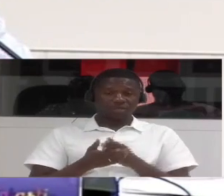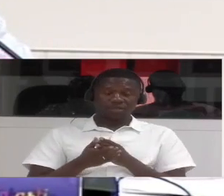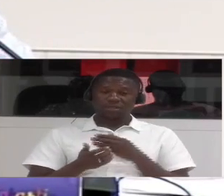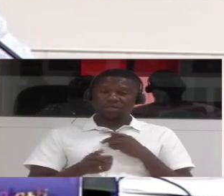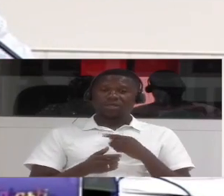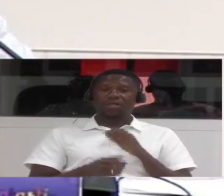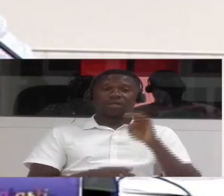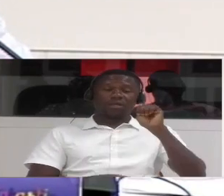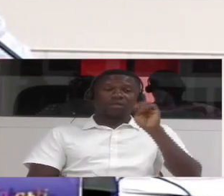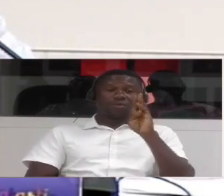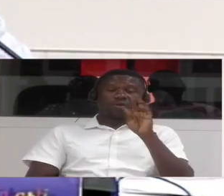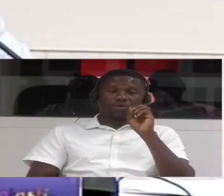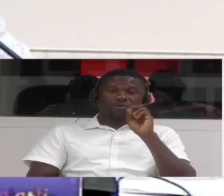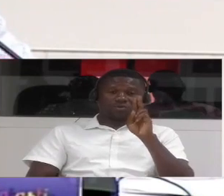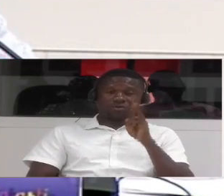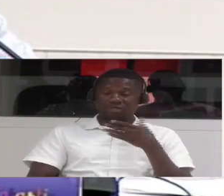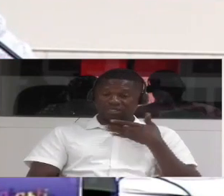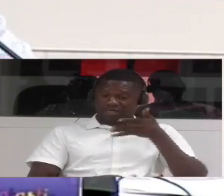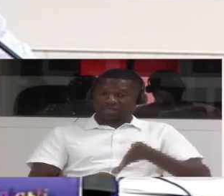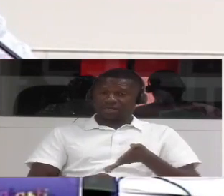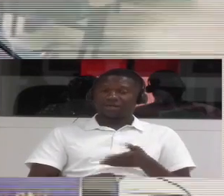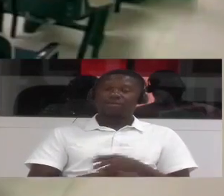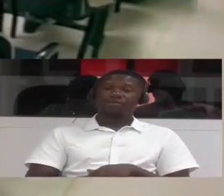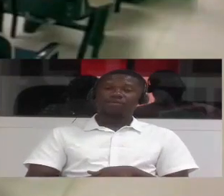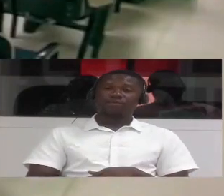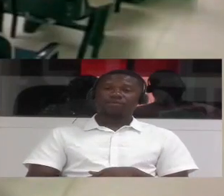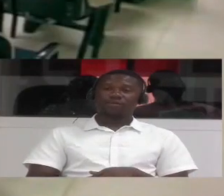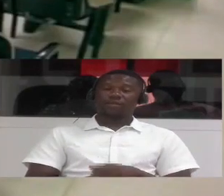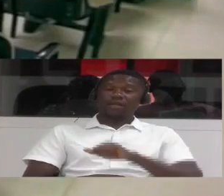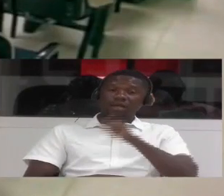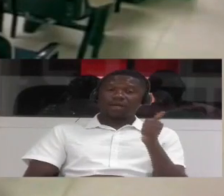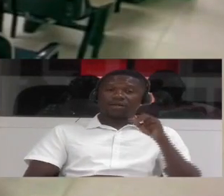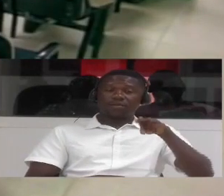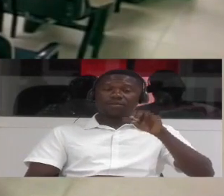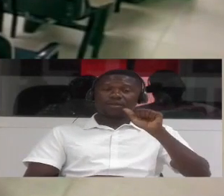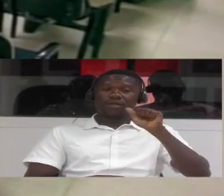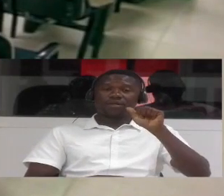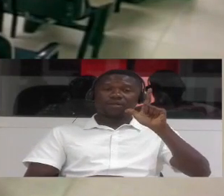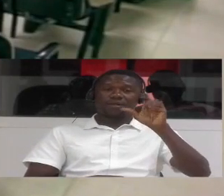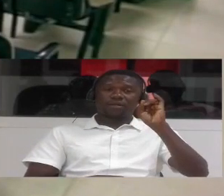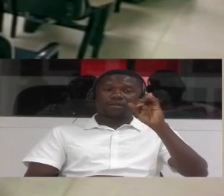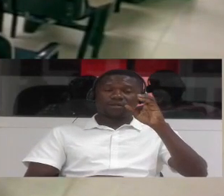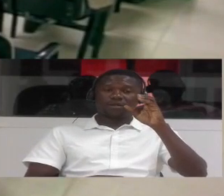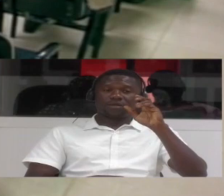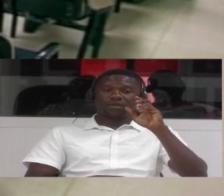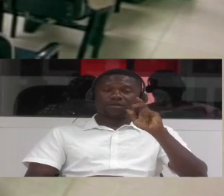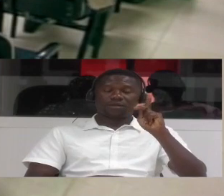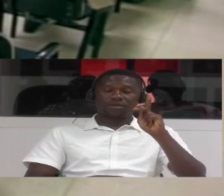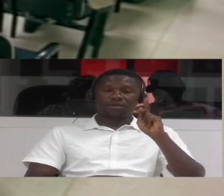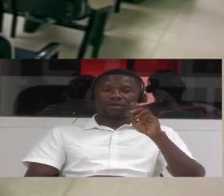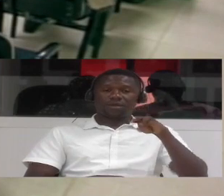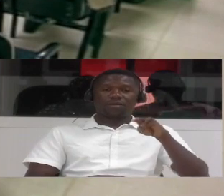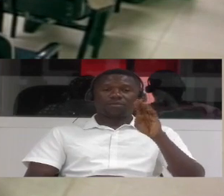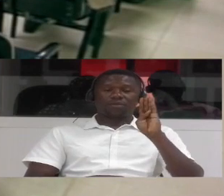also in the hall. And Malik Mboup, communication officer for